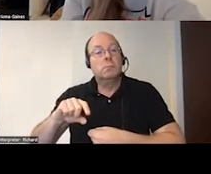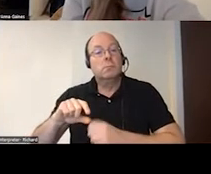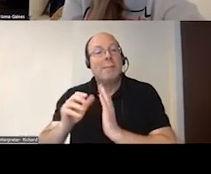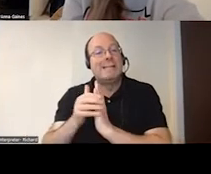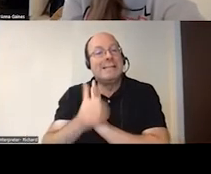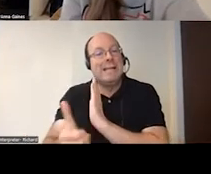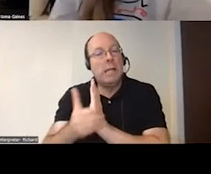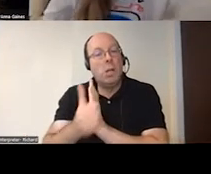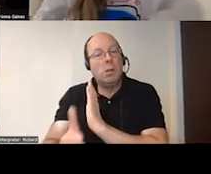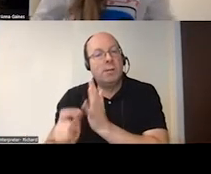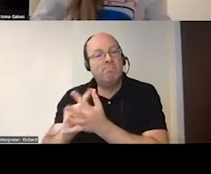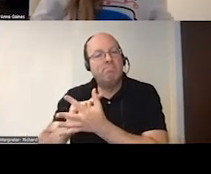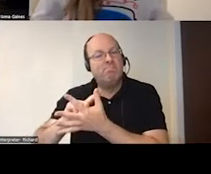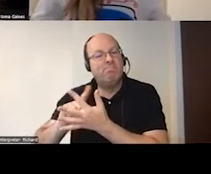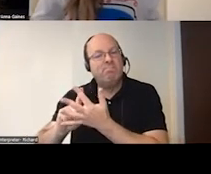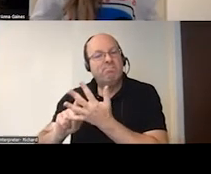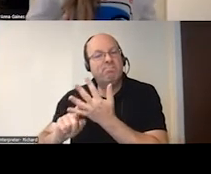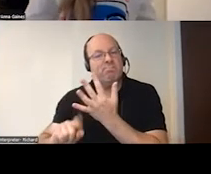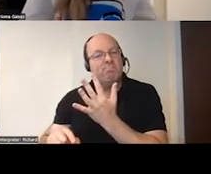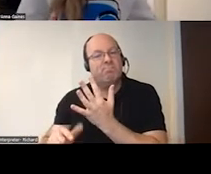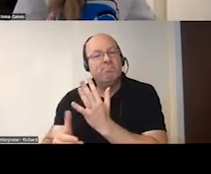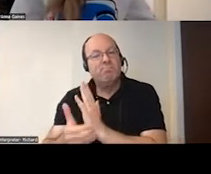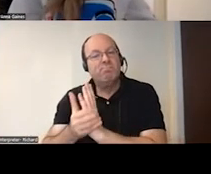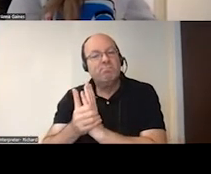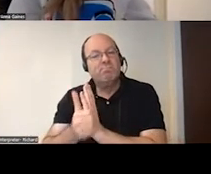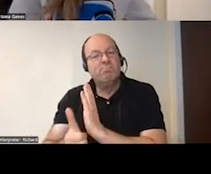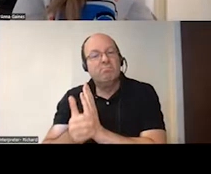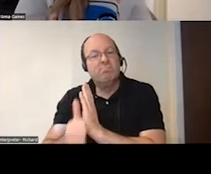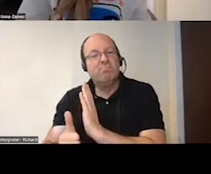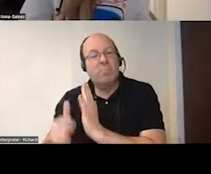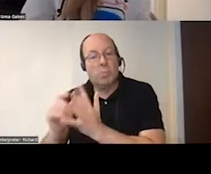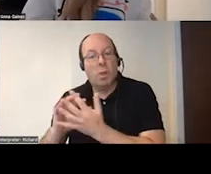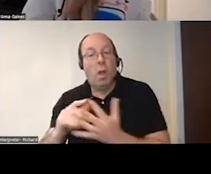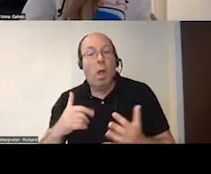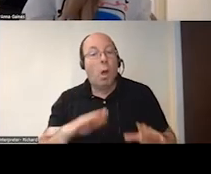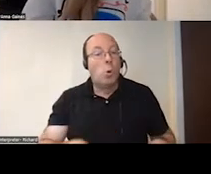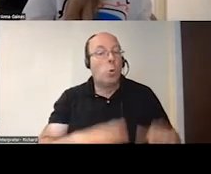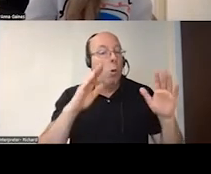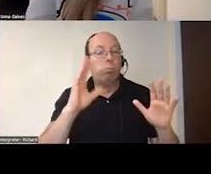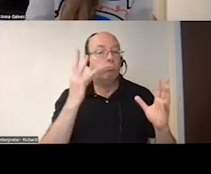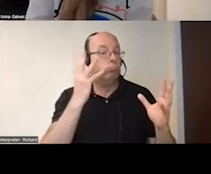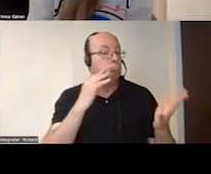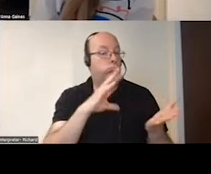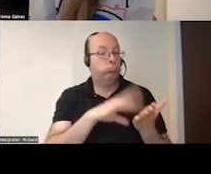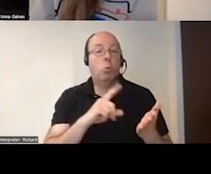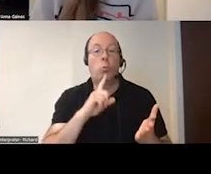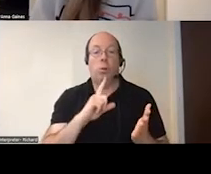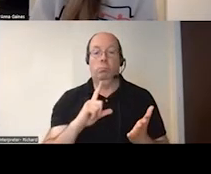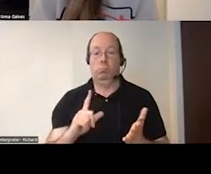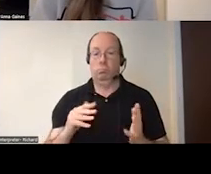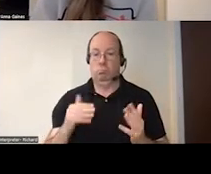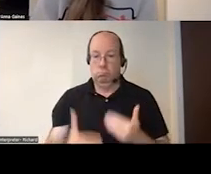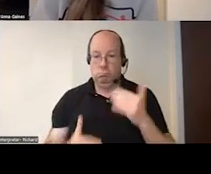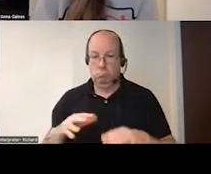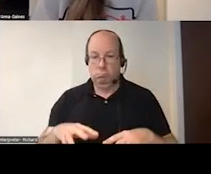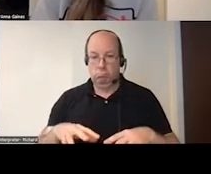sets that weren't necessarily accessible to me as a young person. Mm-hmm. So like I've had to learn a lot about like how to